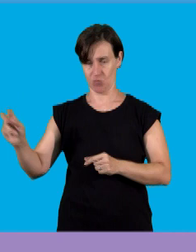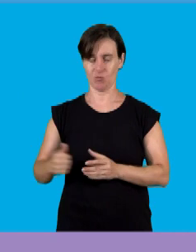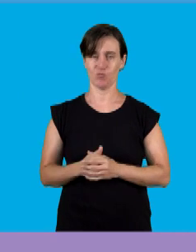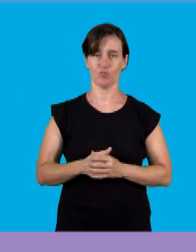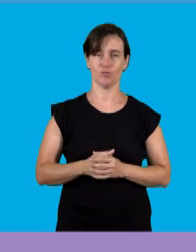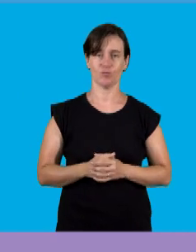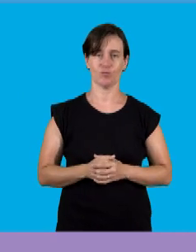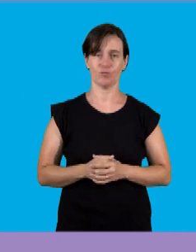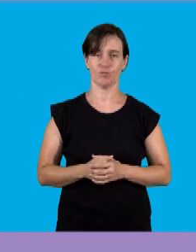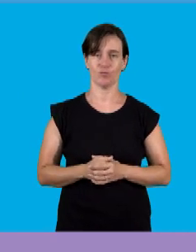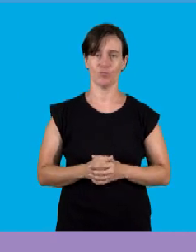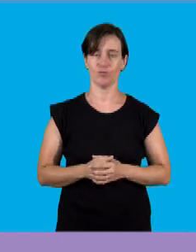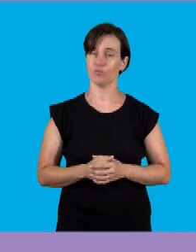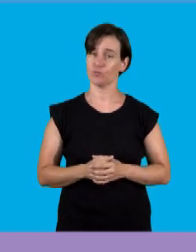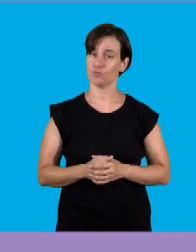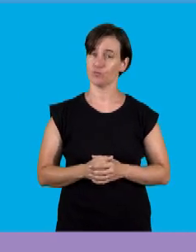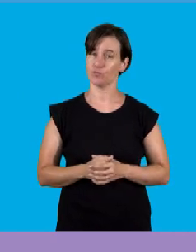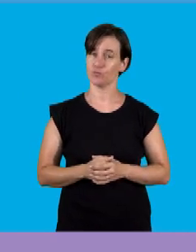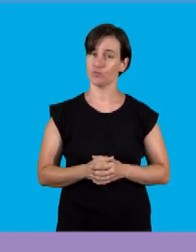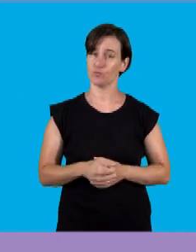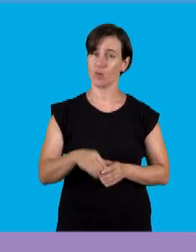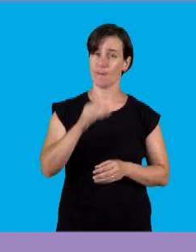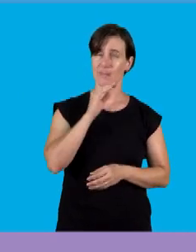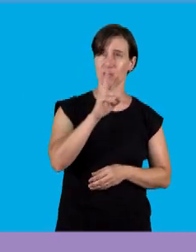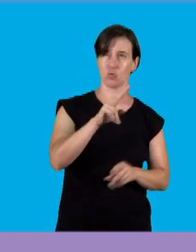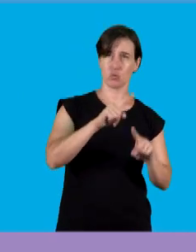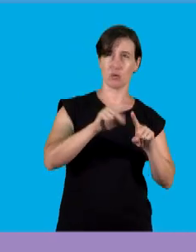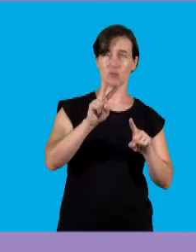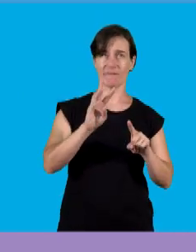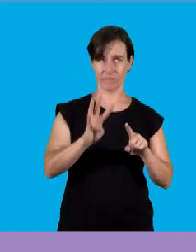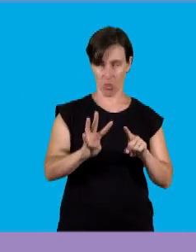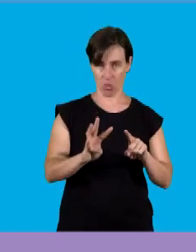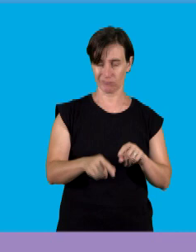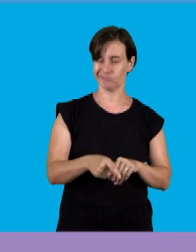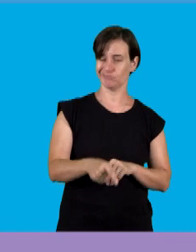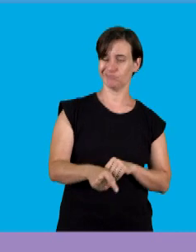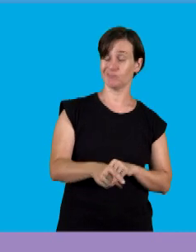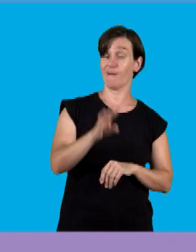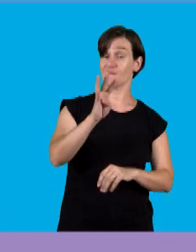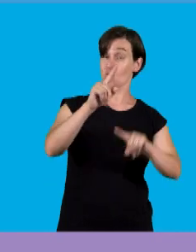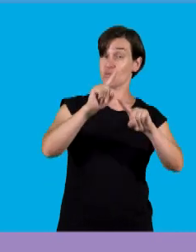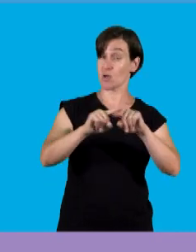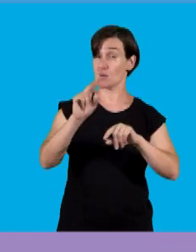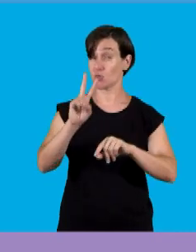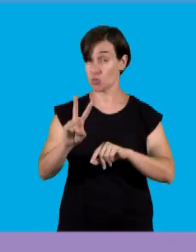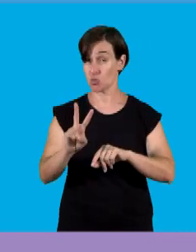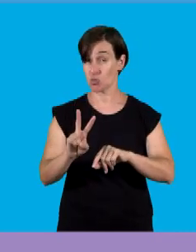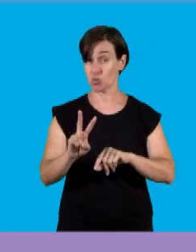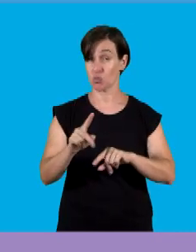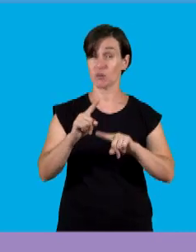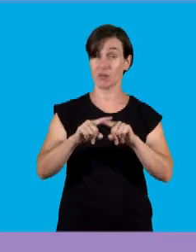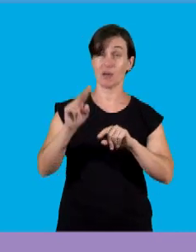another 2. Now 2 multiplied by 2 will give us a 4, and we are going to multiply that by 2 multiplied by